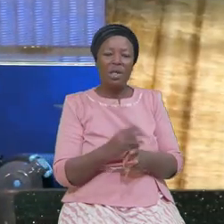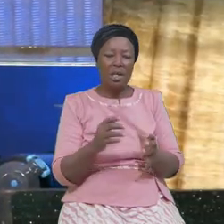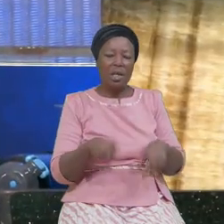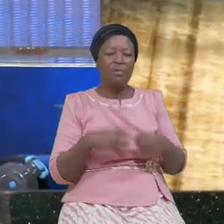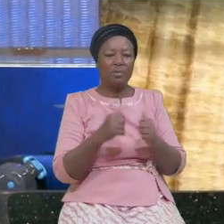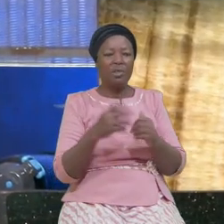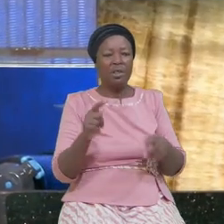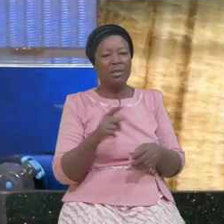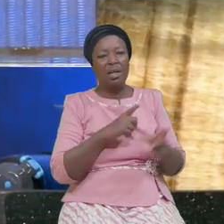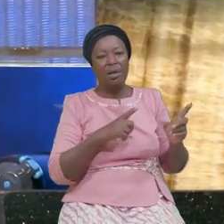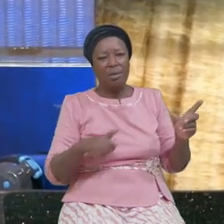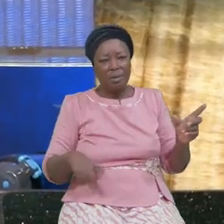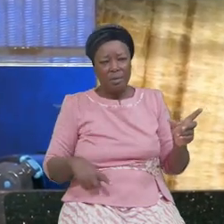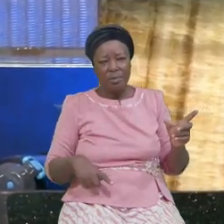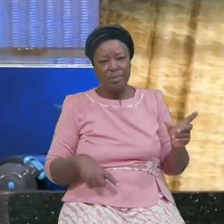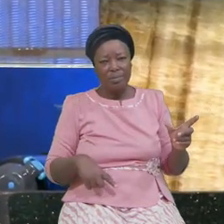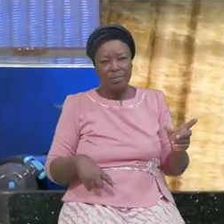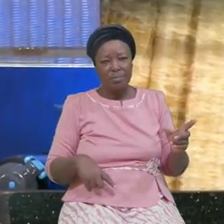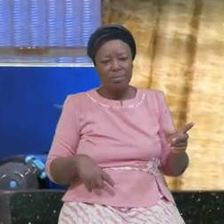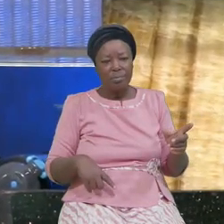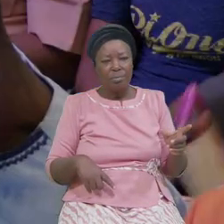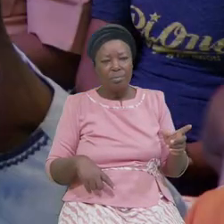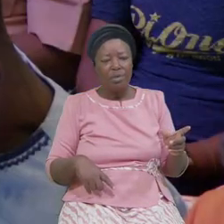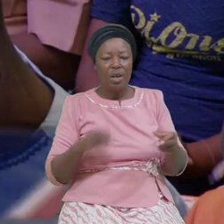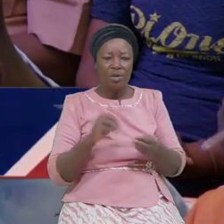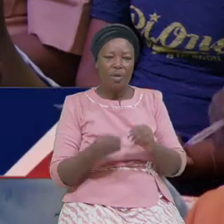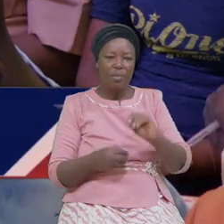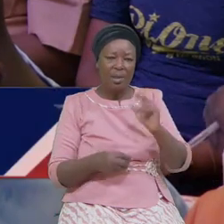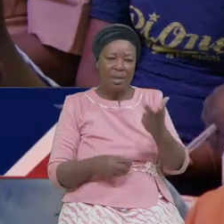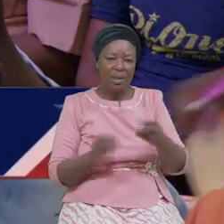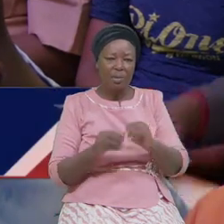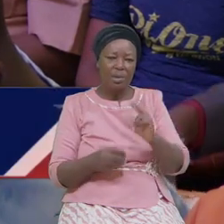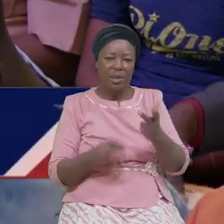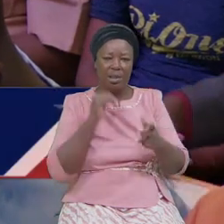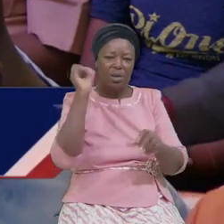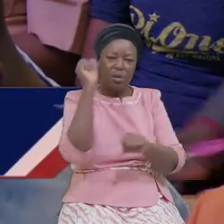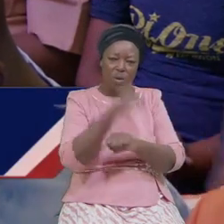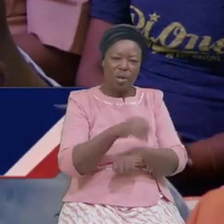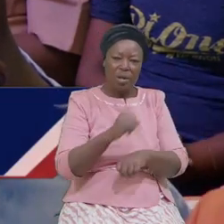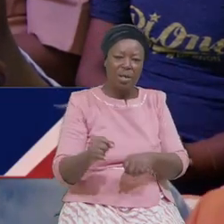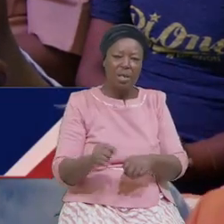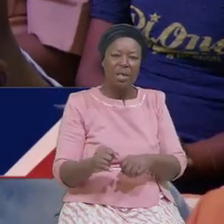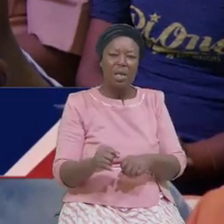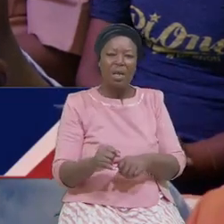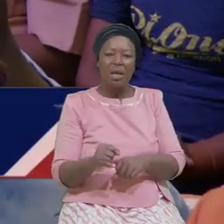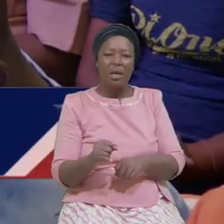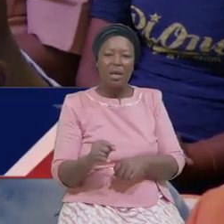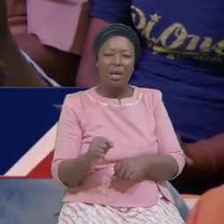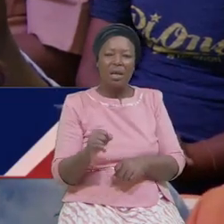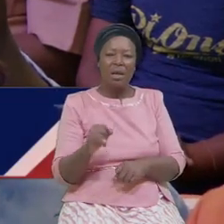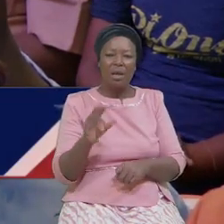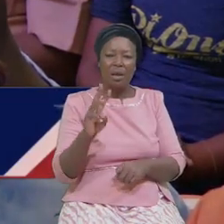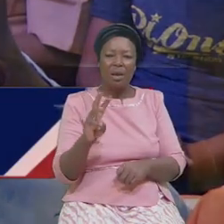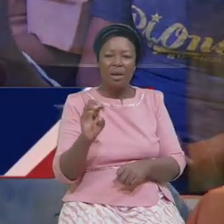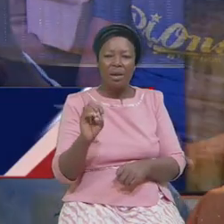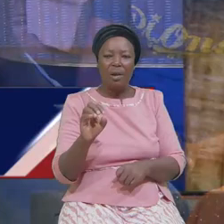number three here. Number three, the conquering weapon of warfare against worldliness. It